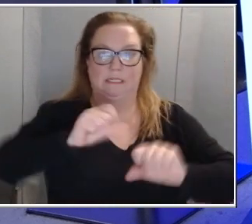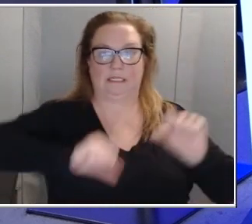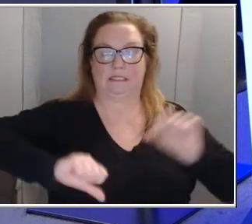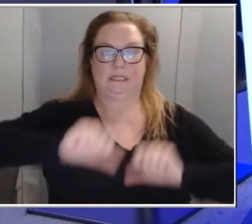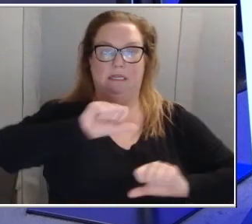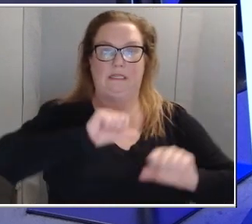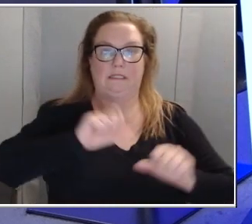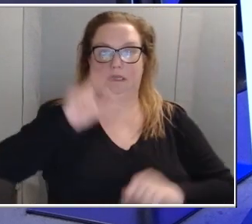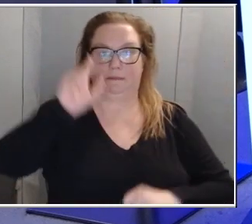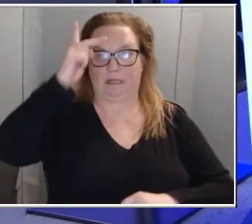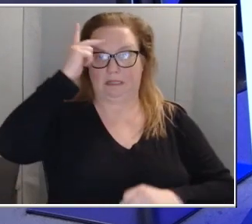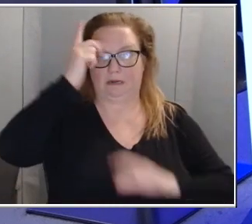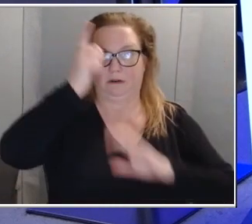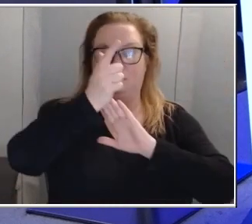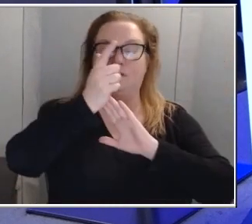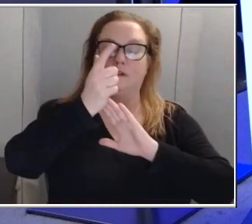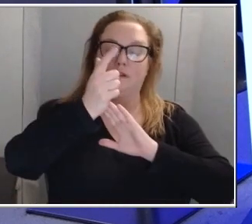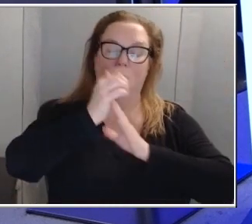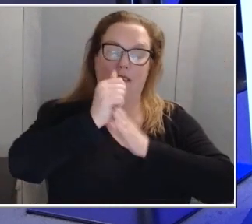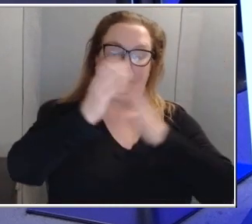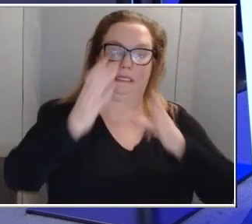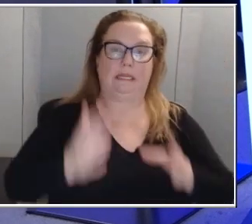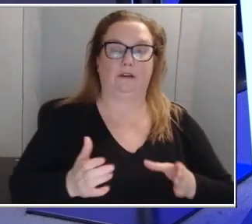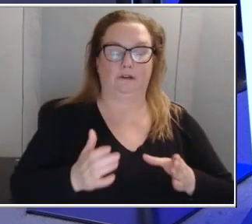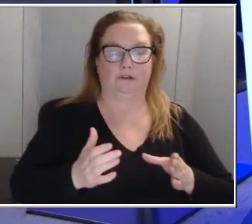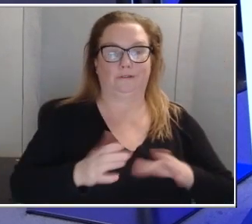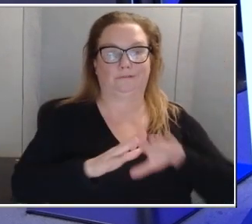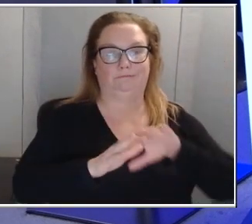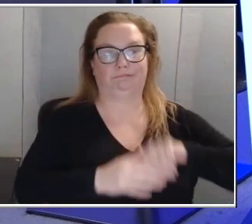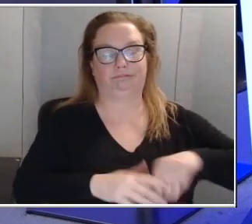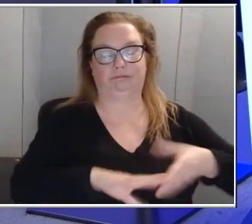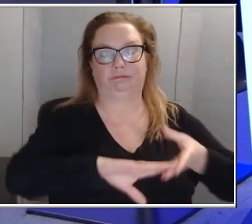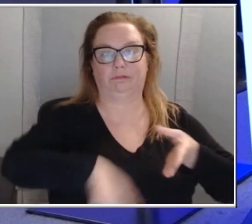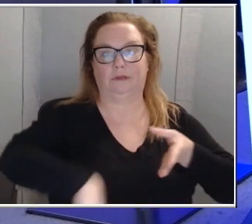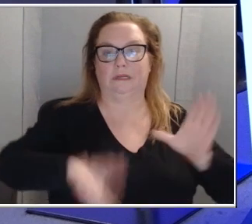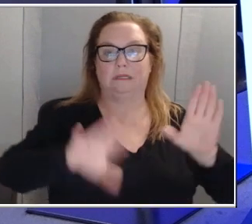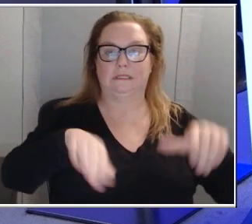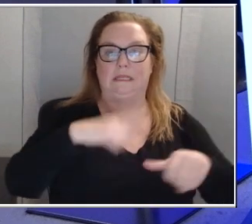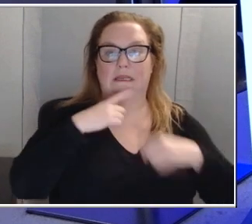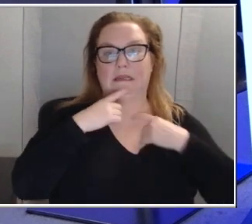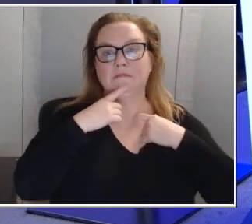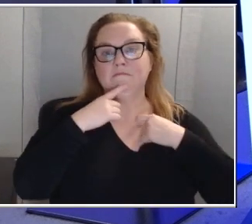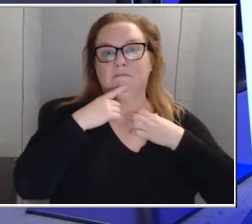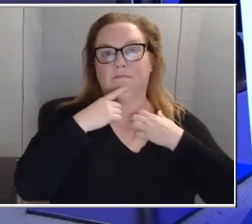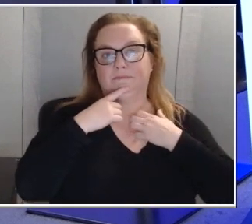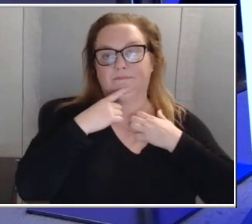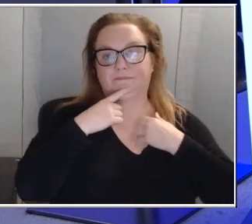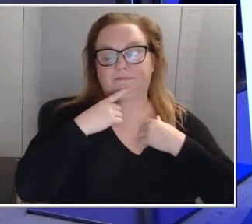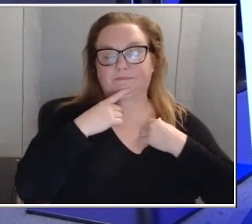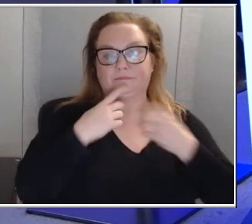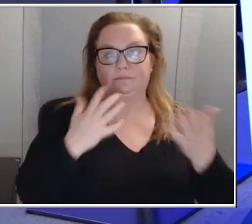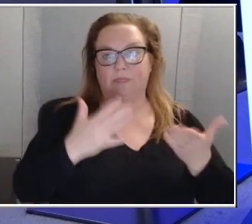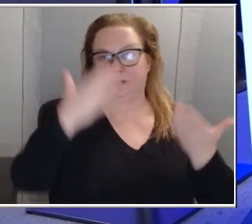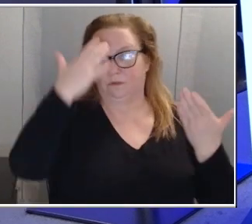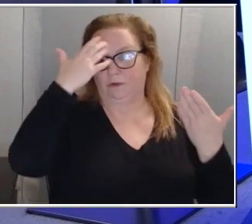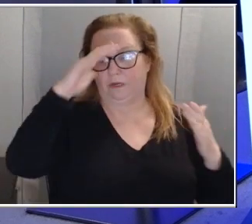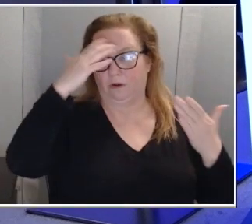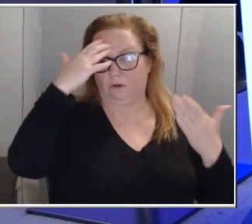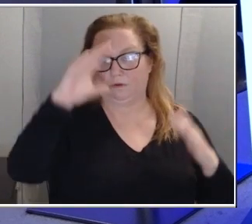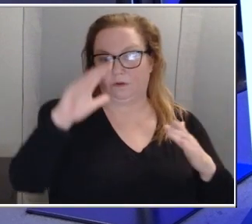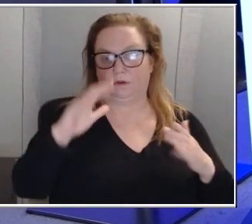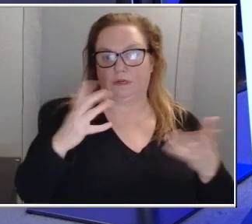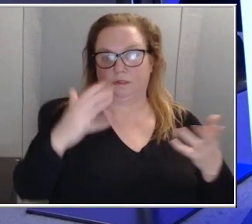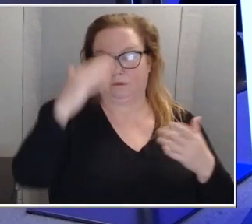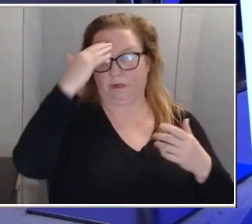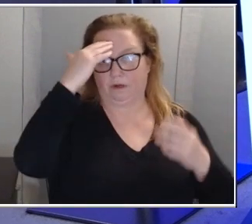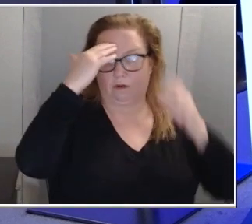political leaders undermining it, as opposed to saying, look, here's what we don't know, here's what we do know, and